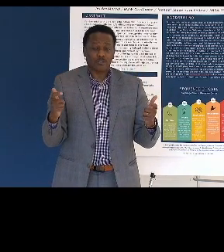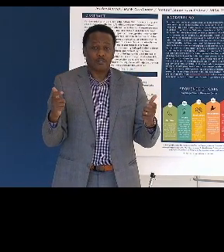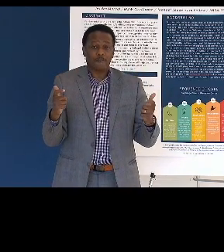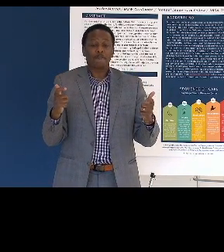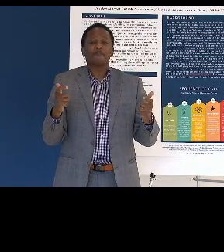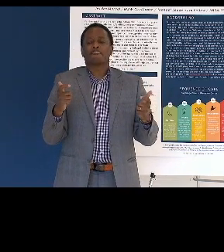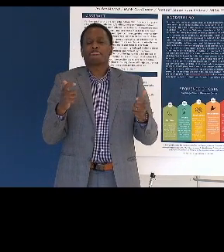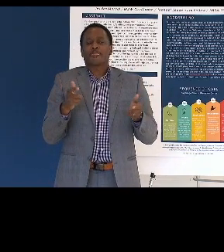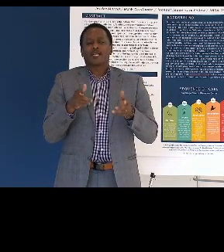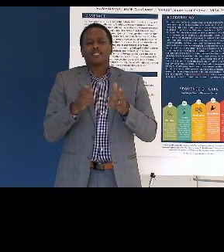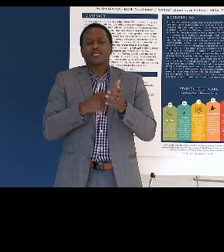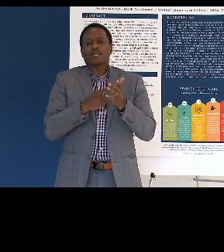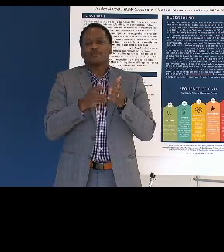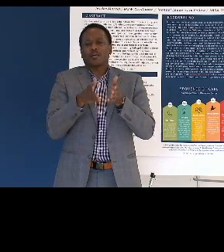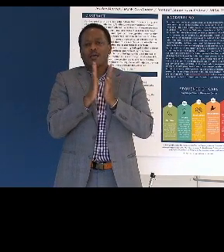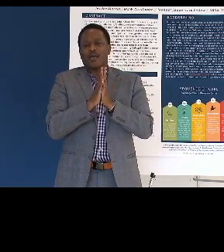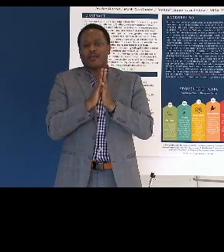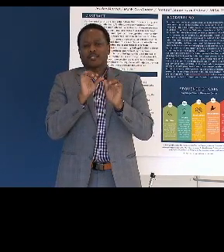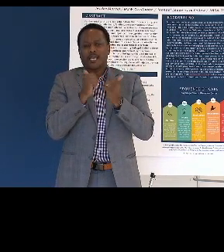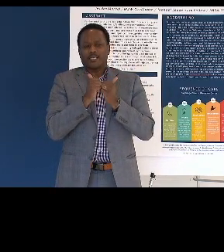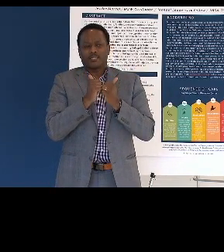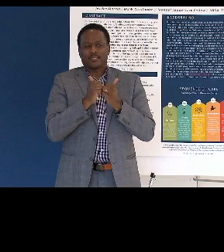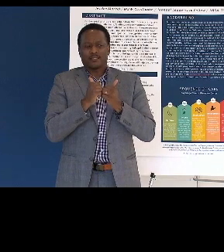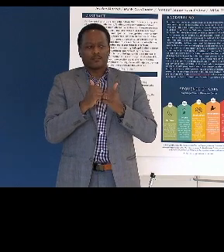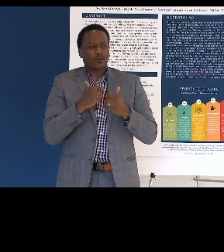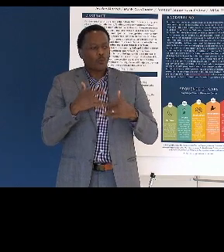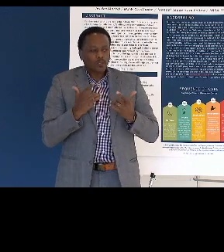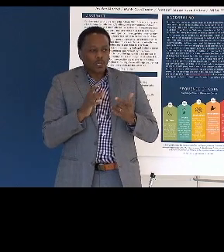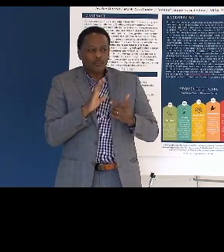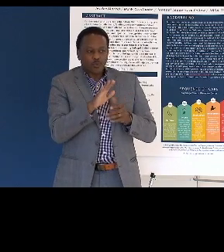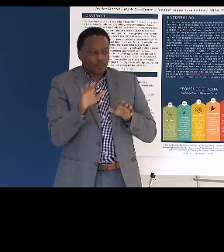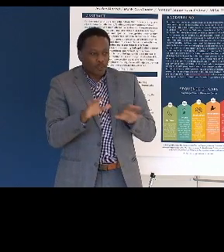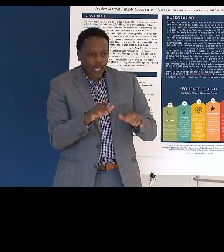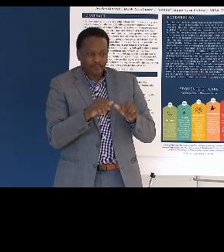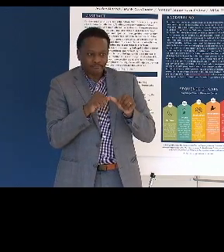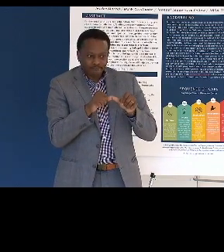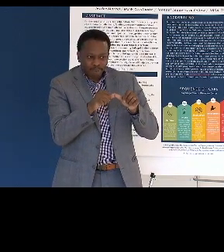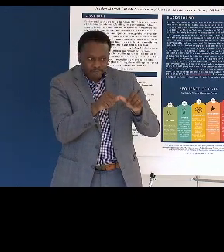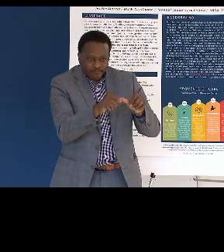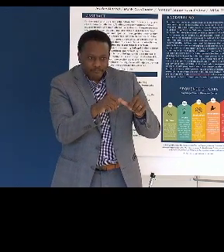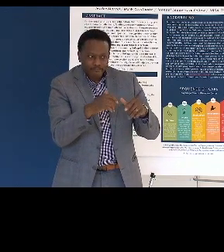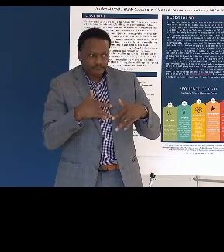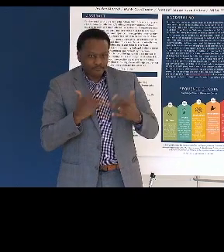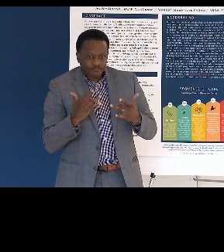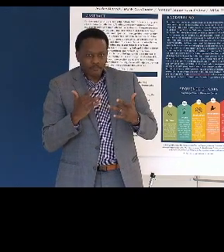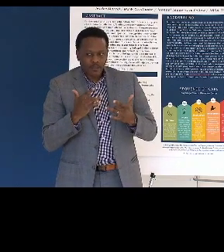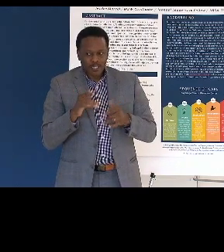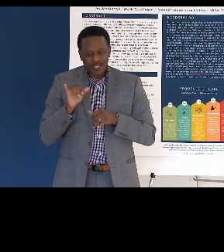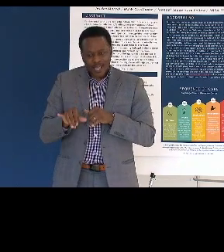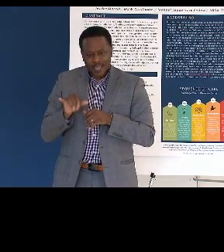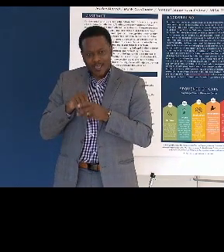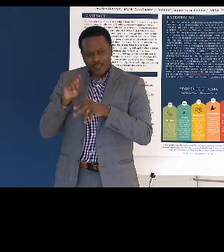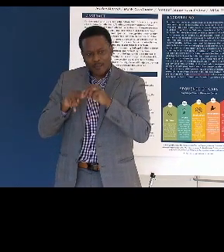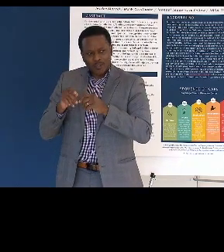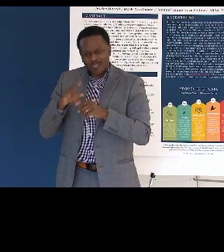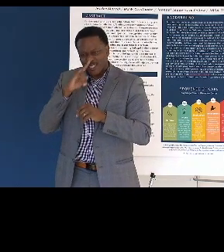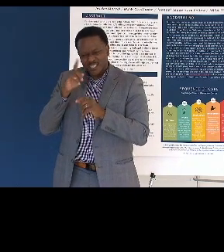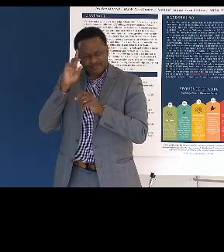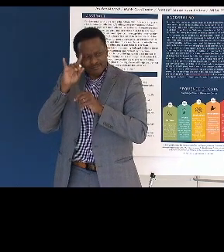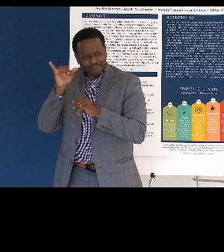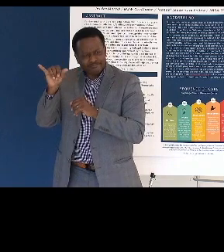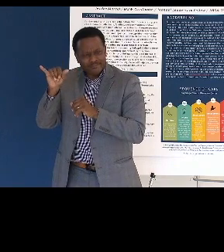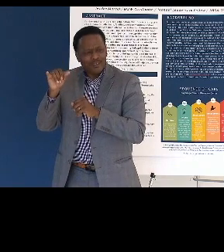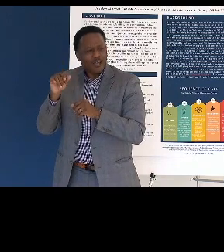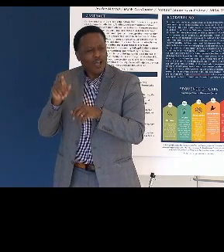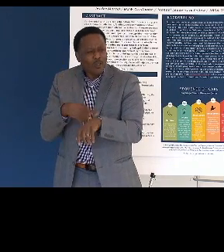ask questions about the agency ongoing plan to reduce the length of stay of kids in the building. And there's minimum talk, and this is